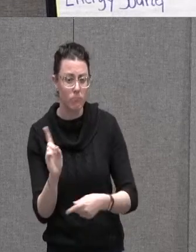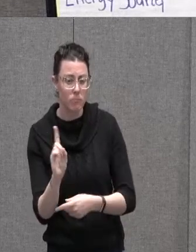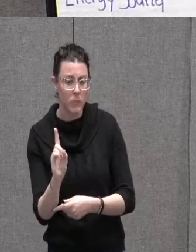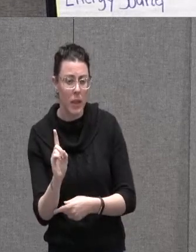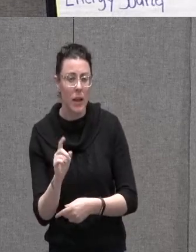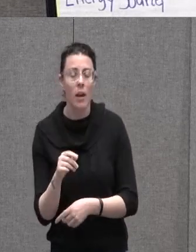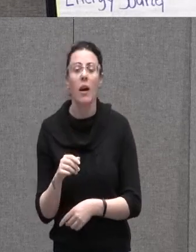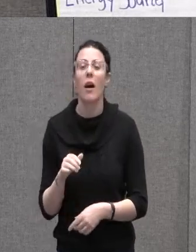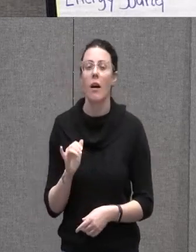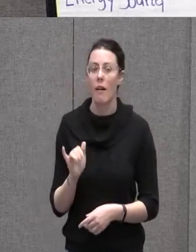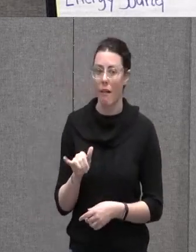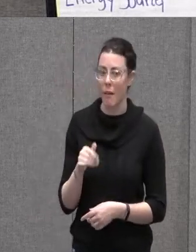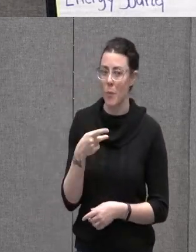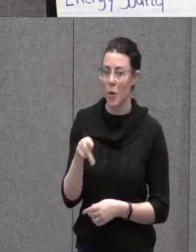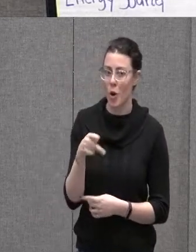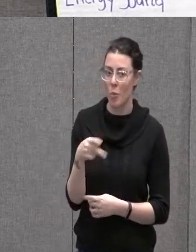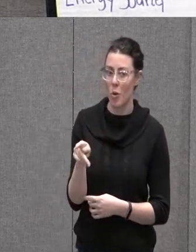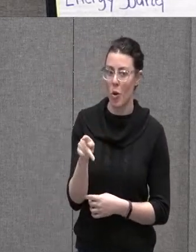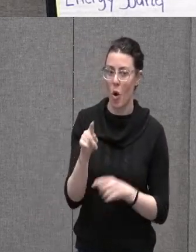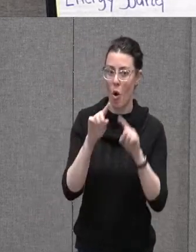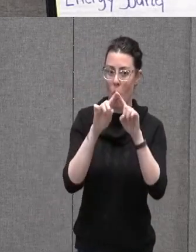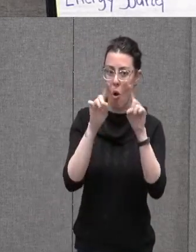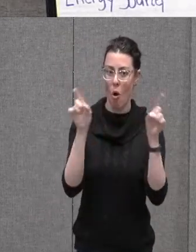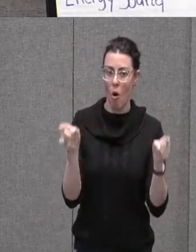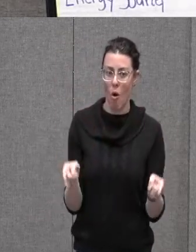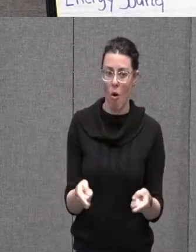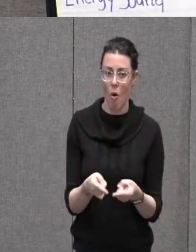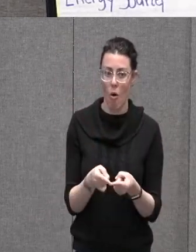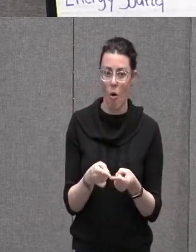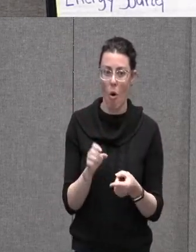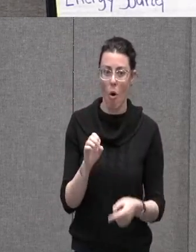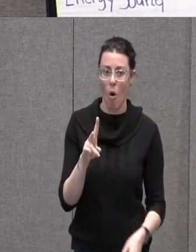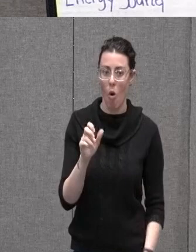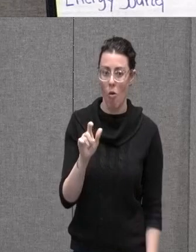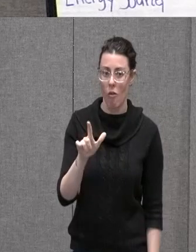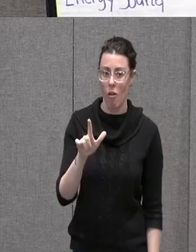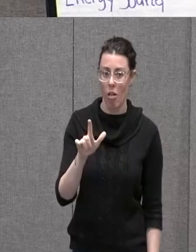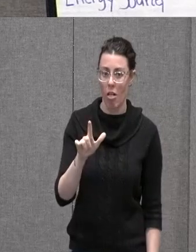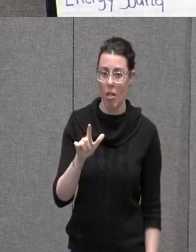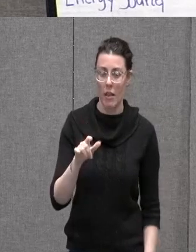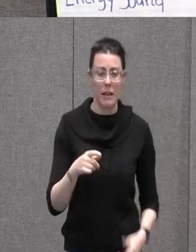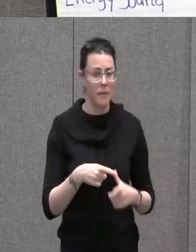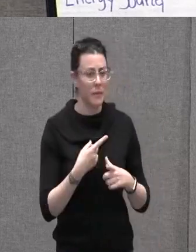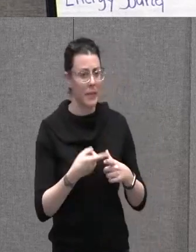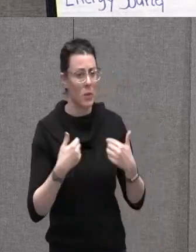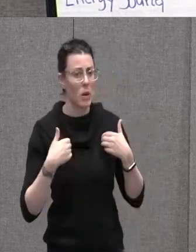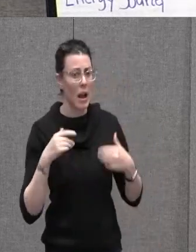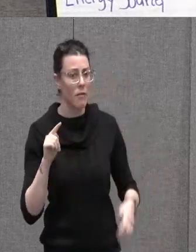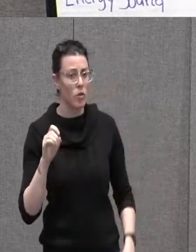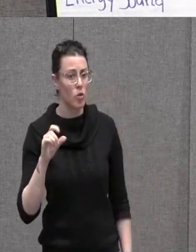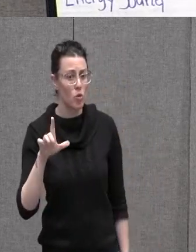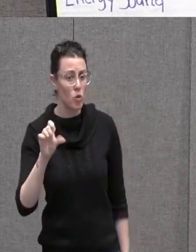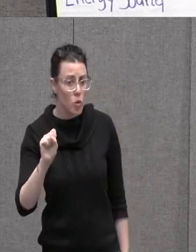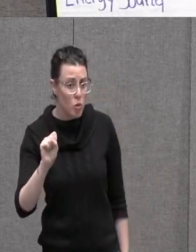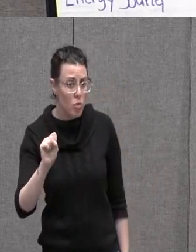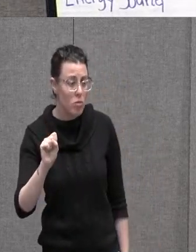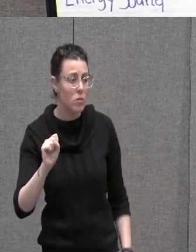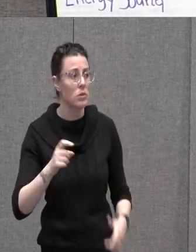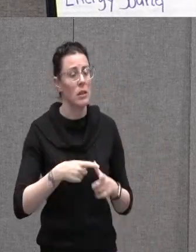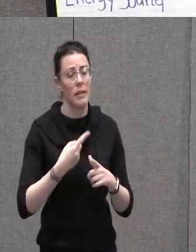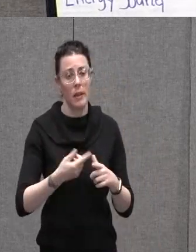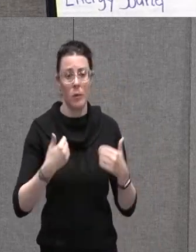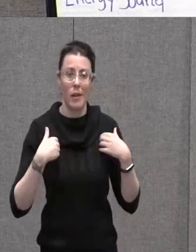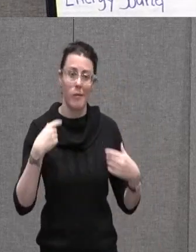Okay. Okay, and you need some tape for that? And then we have some tools. We have the brain.